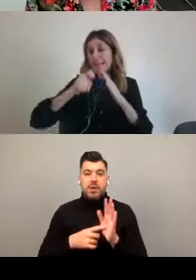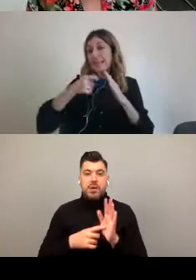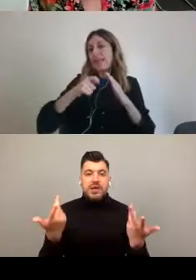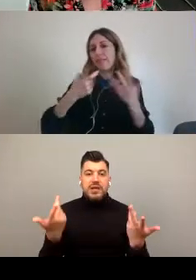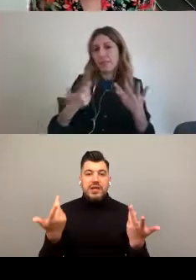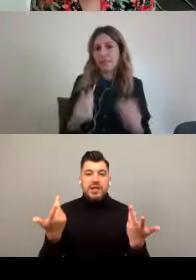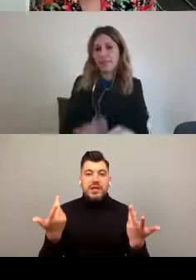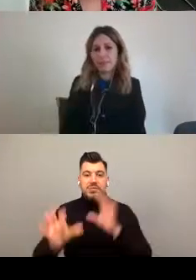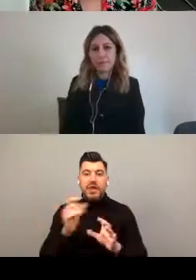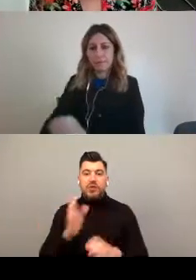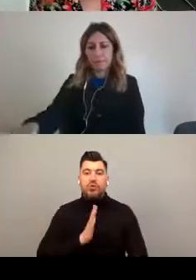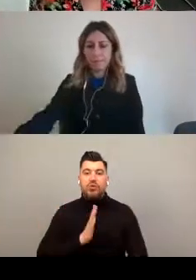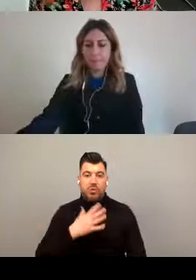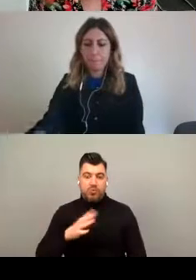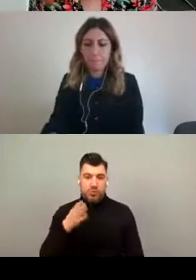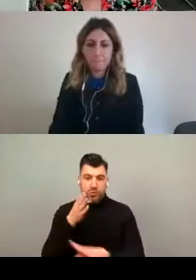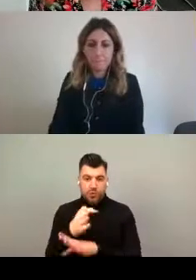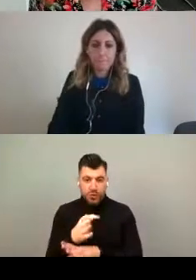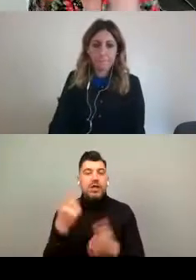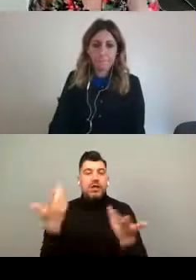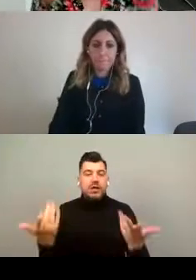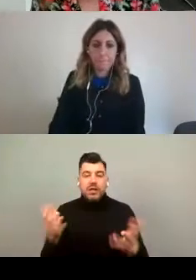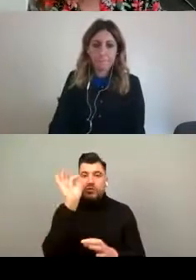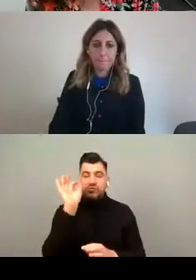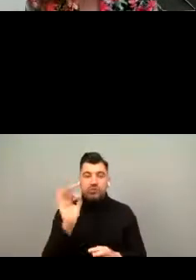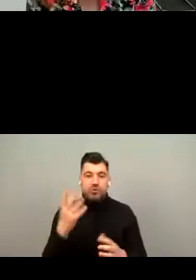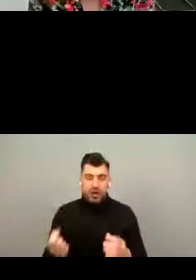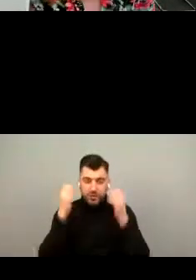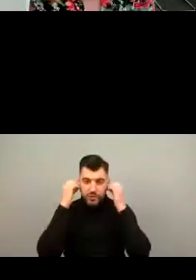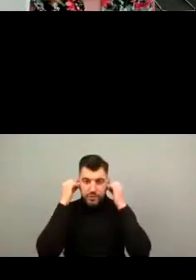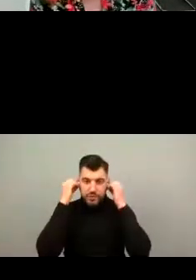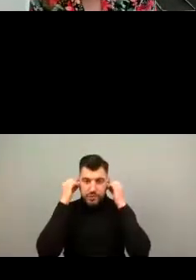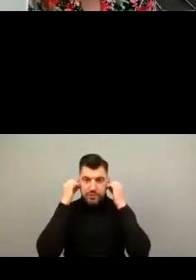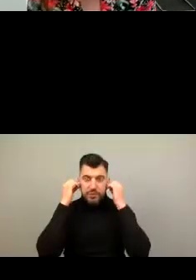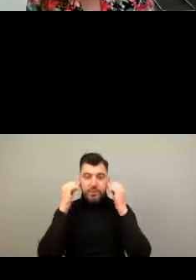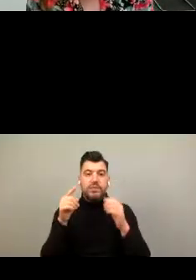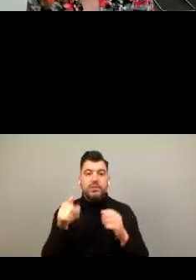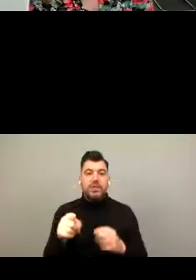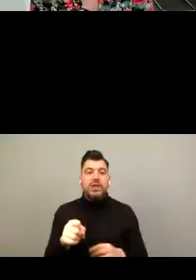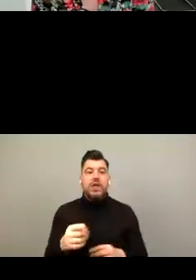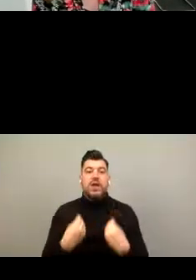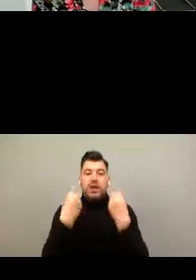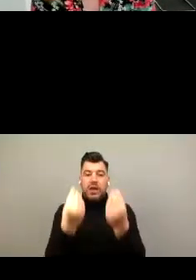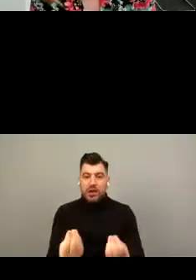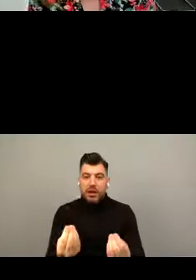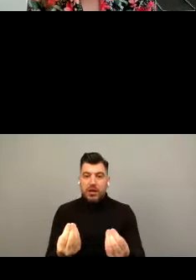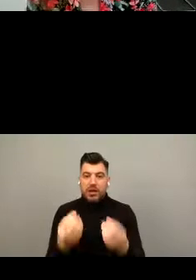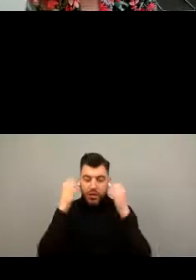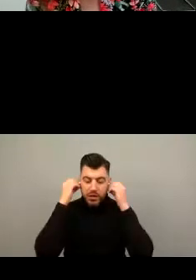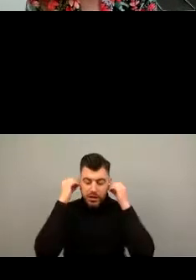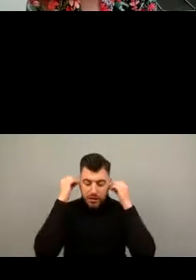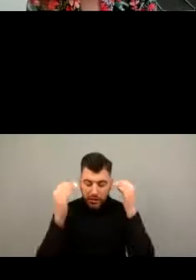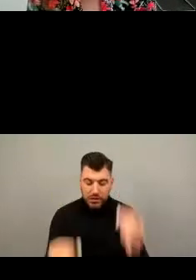you need to make sure that you're focusing on the right keywords. And providing you're focusing on the right search terms, high quality content